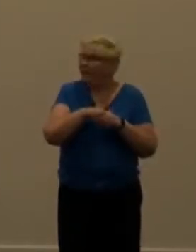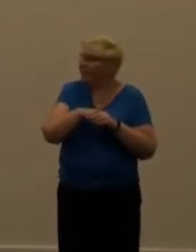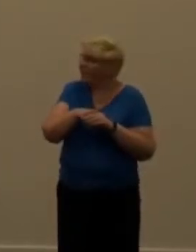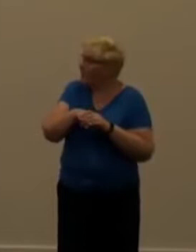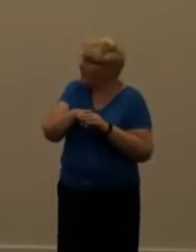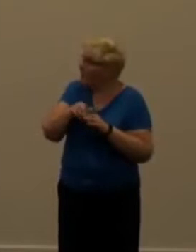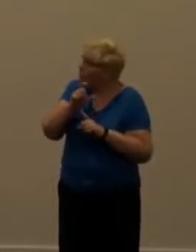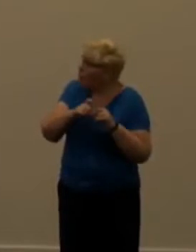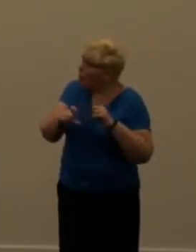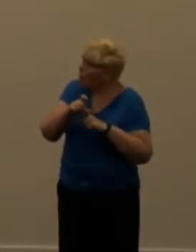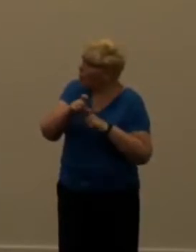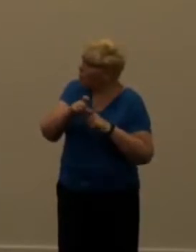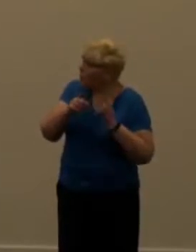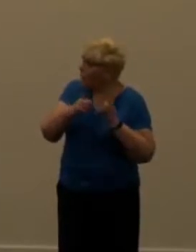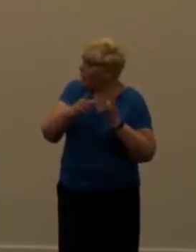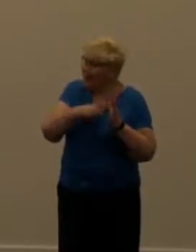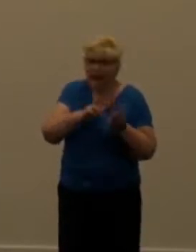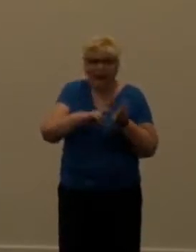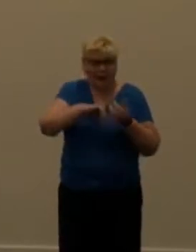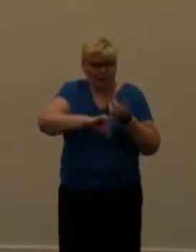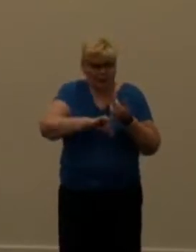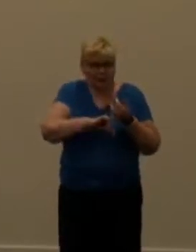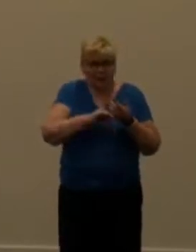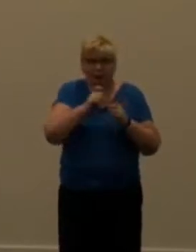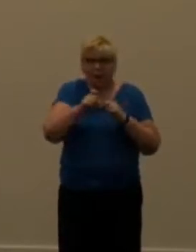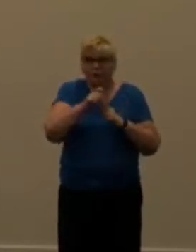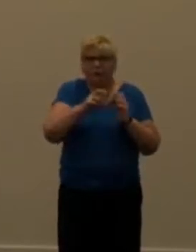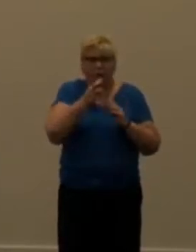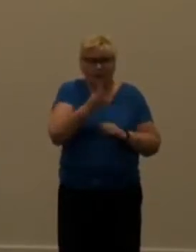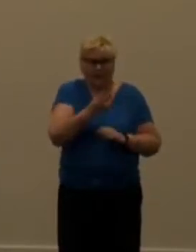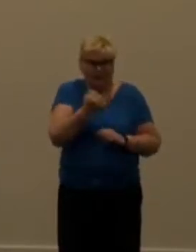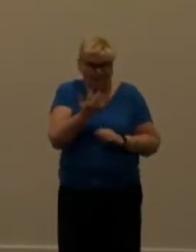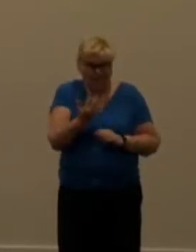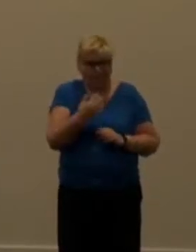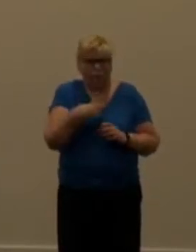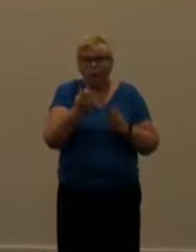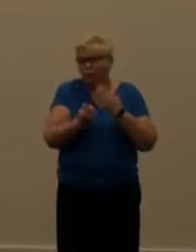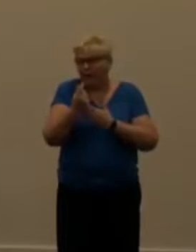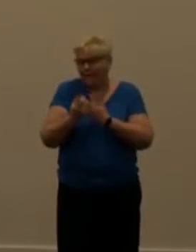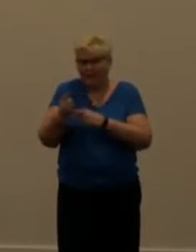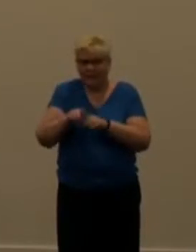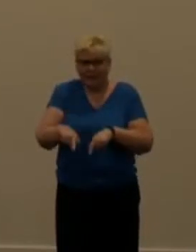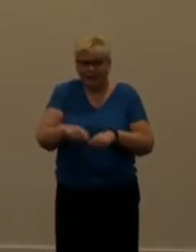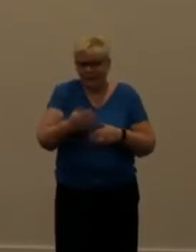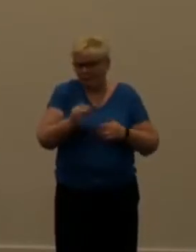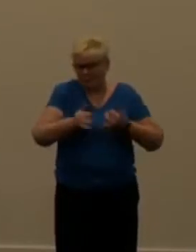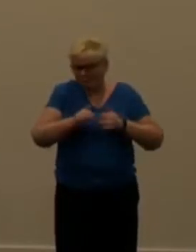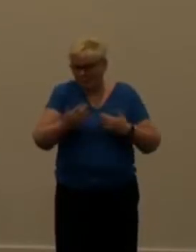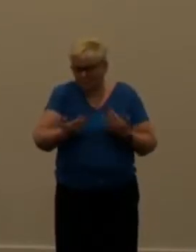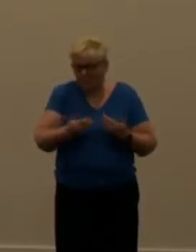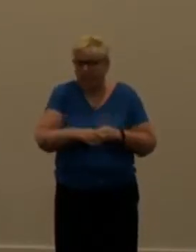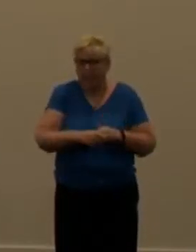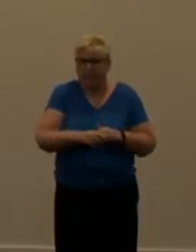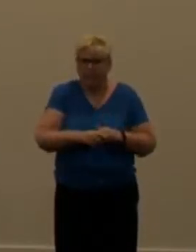source community called AMS for Azure, SharePoint, and M365. We do some events from time to time, so we are a bunch of